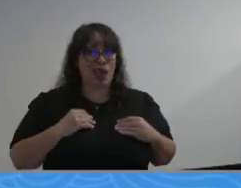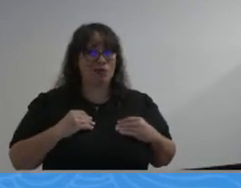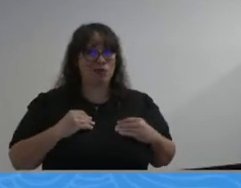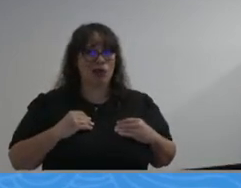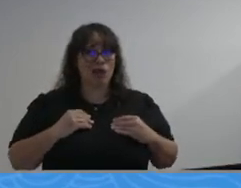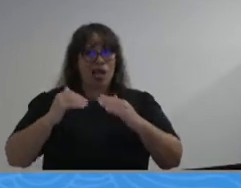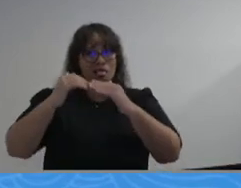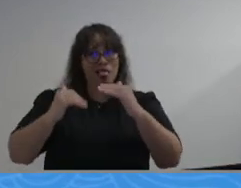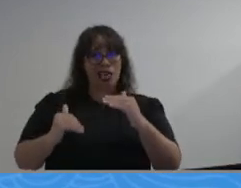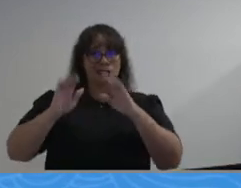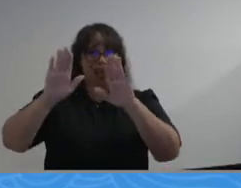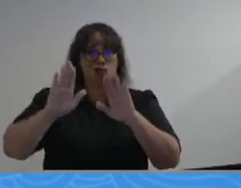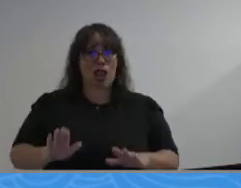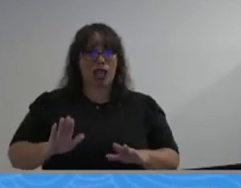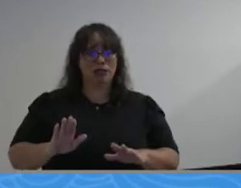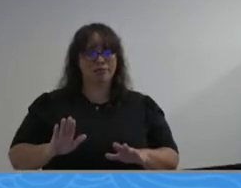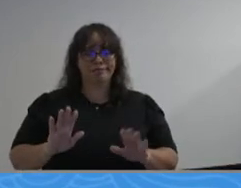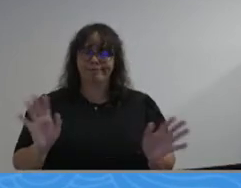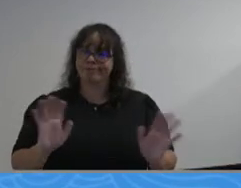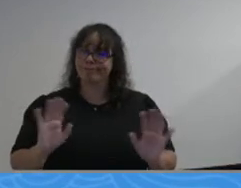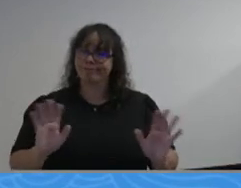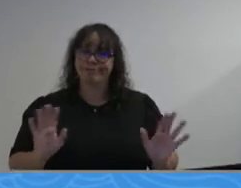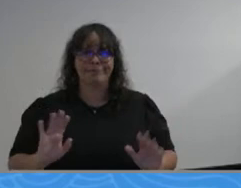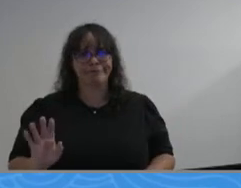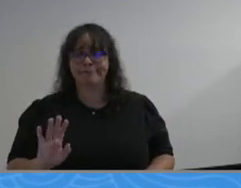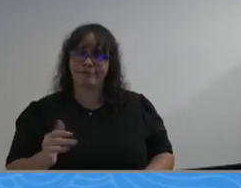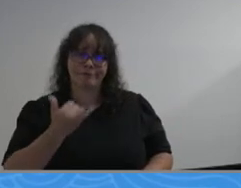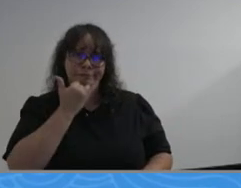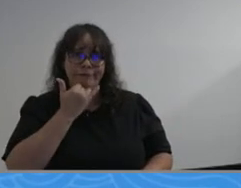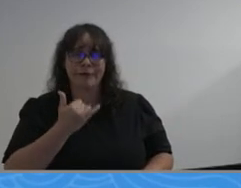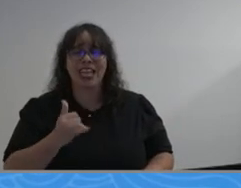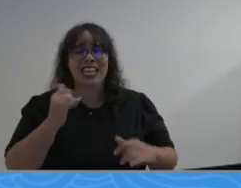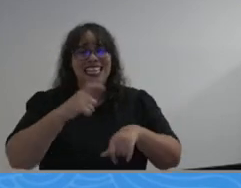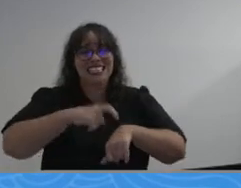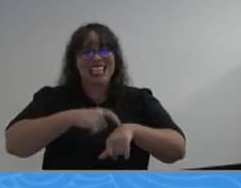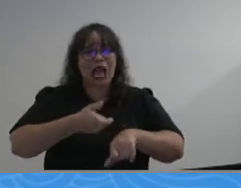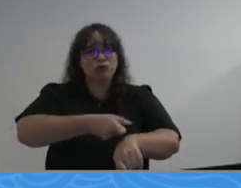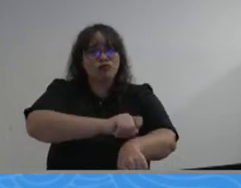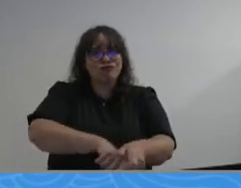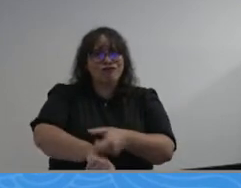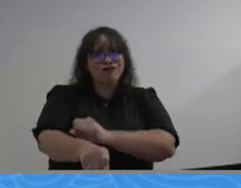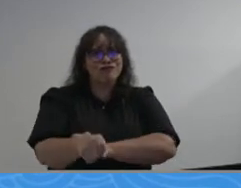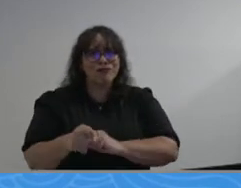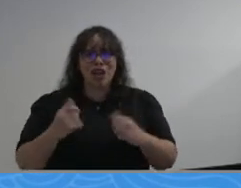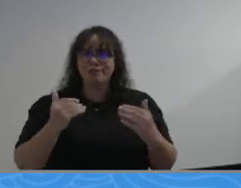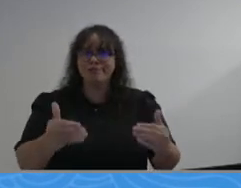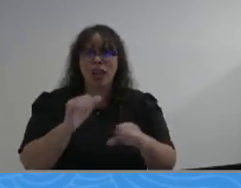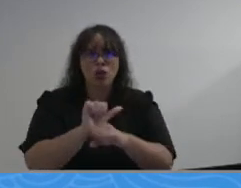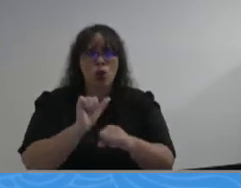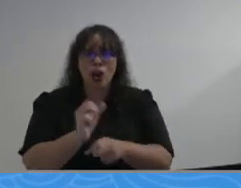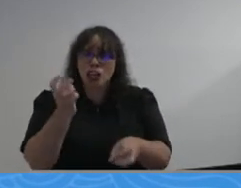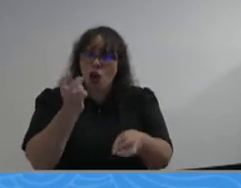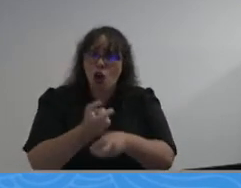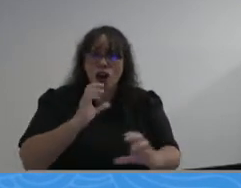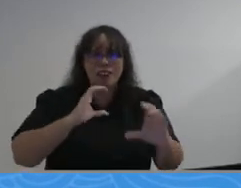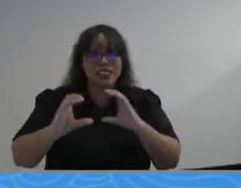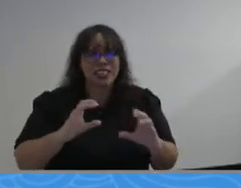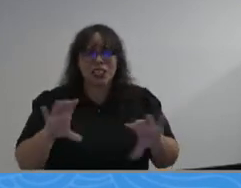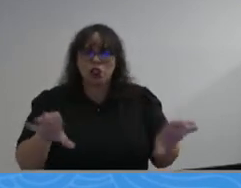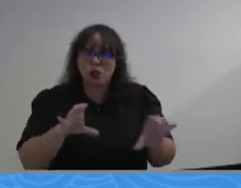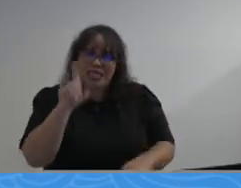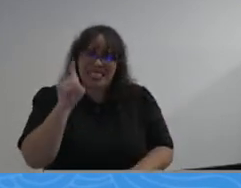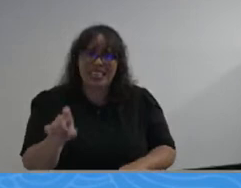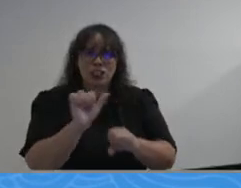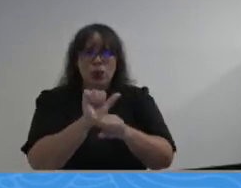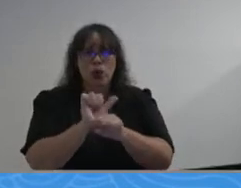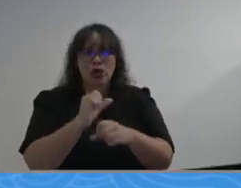on us. So I think the time is now to roll up our sleeves and get to work and start having the hard conversations and doing the necessary work to